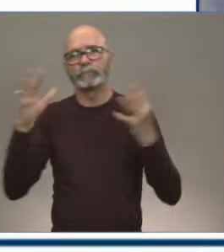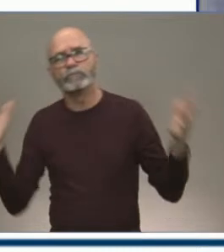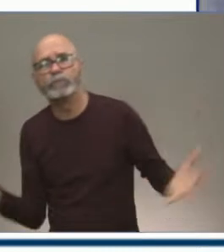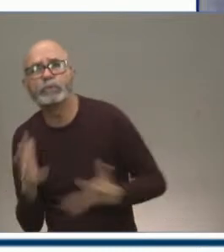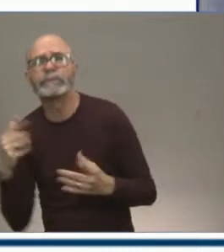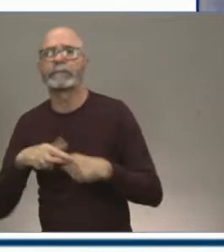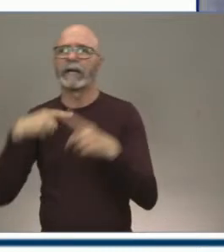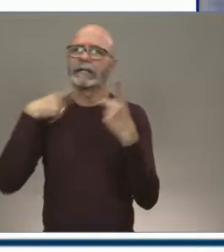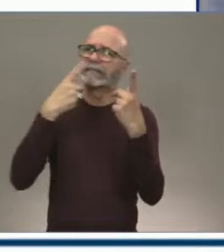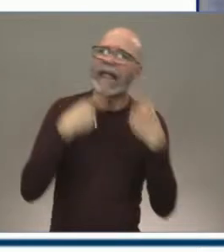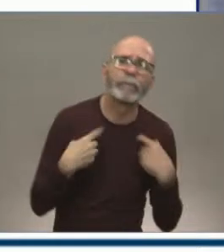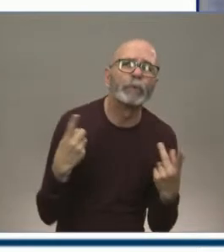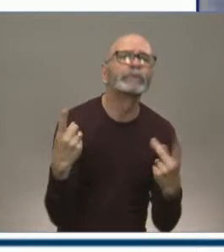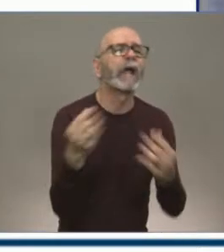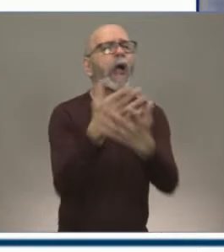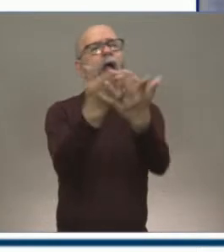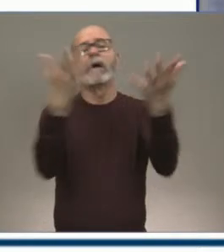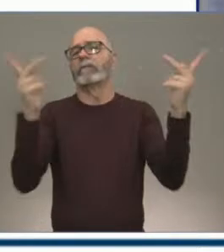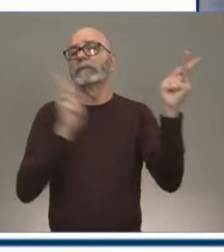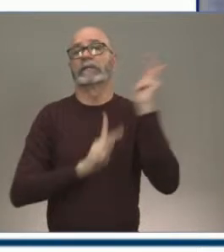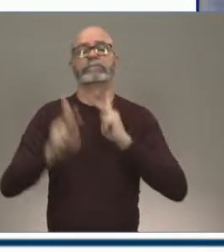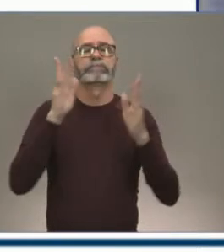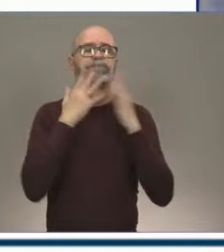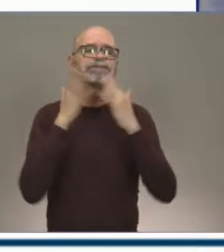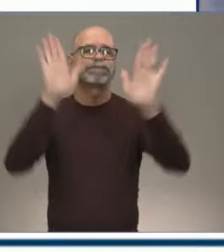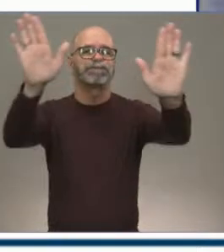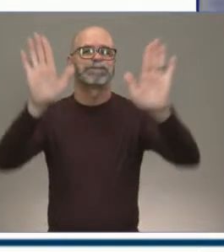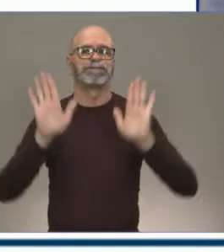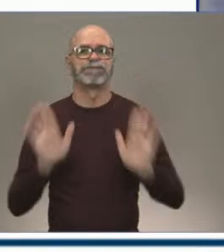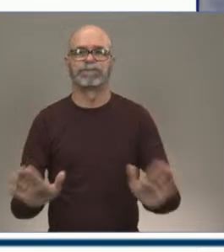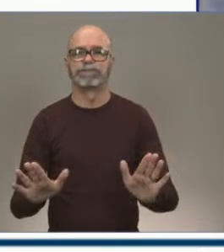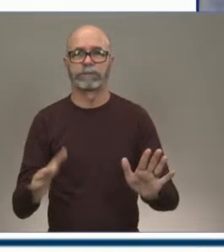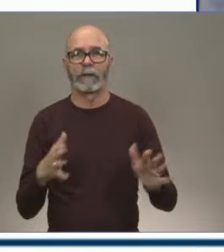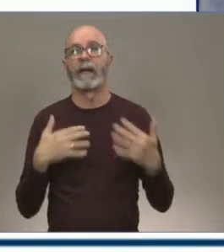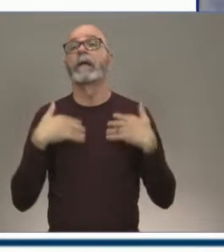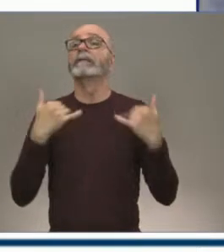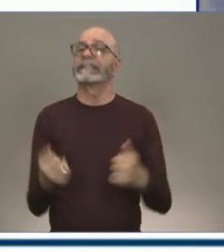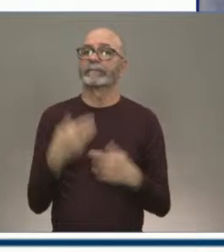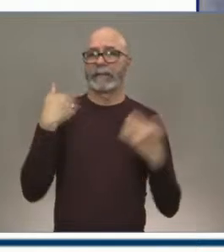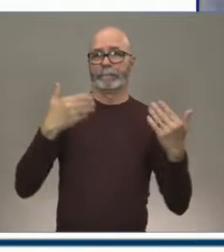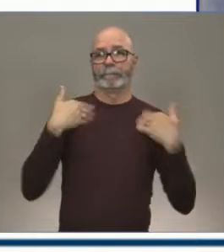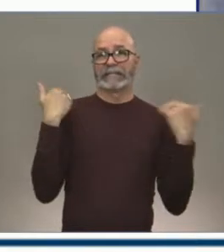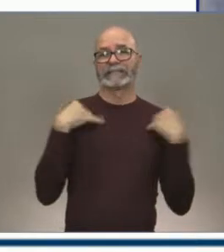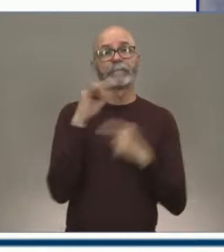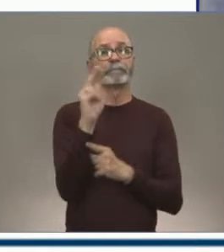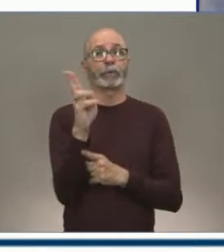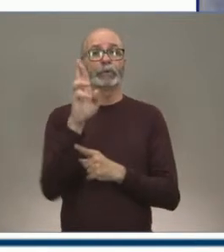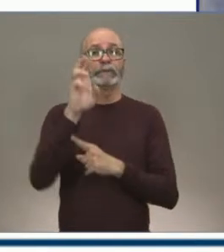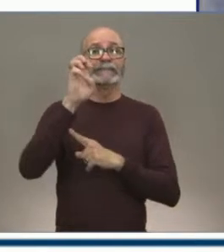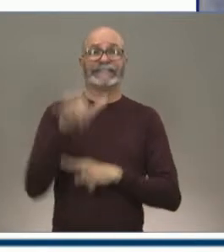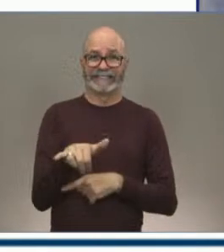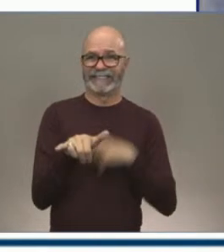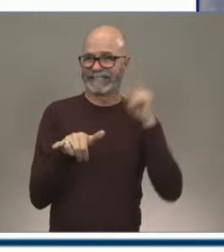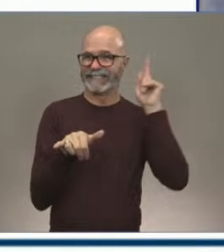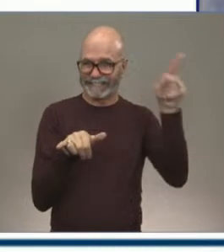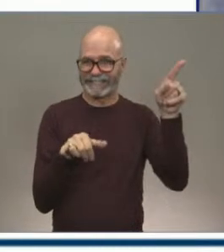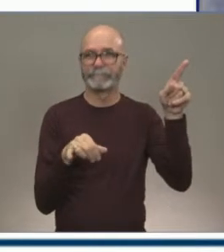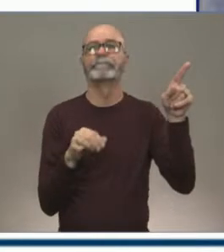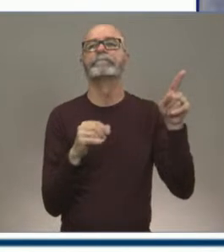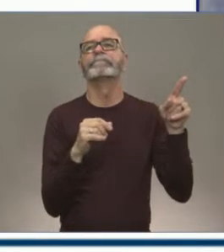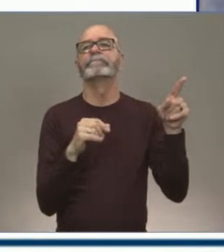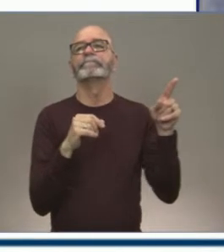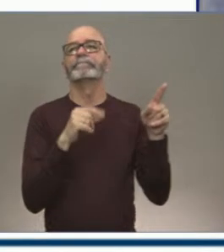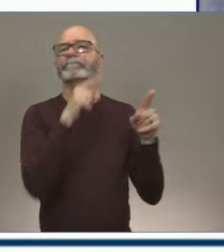say thank you to all of you. I particularly today want to acknowledge Minister Fury, who earlier today announced that he would not be seeking